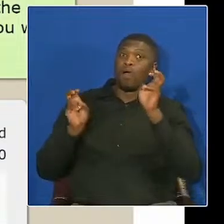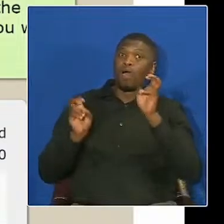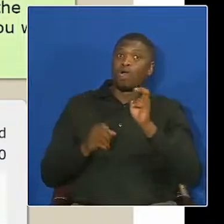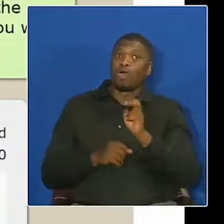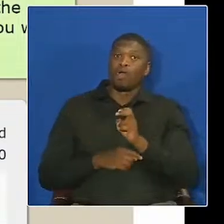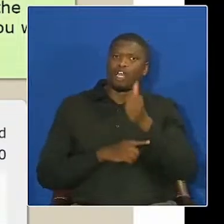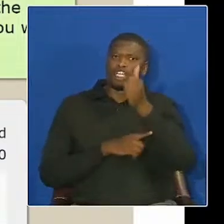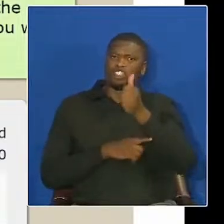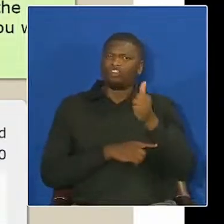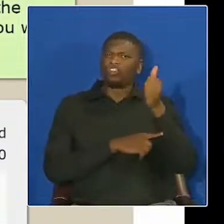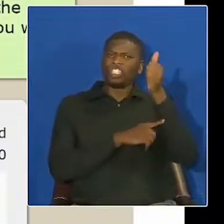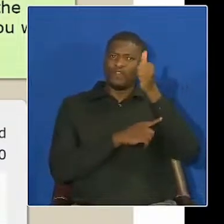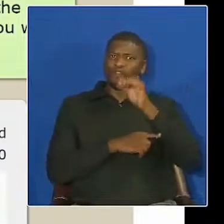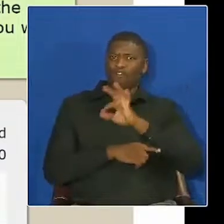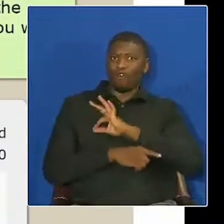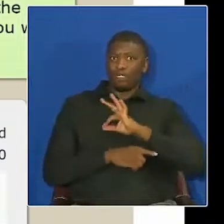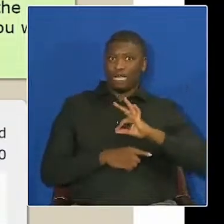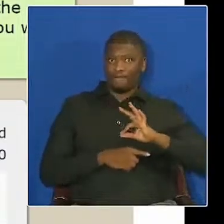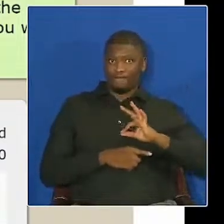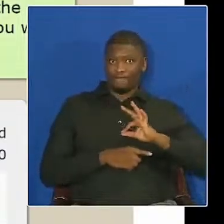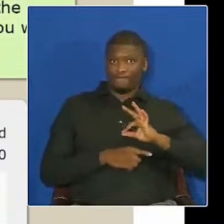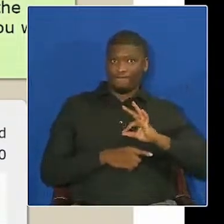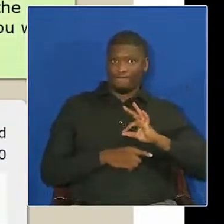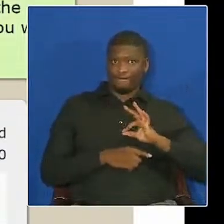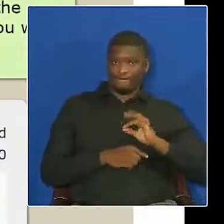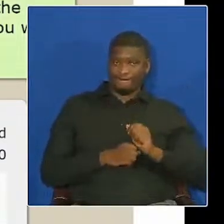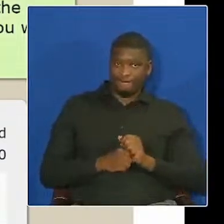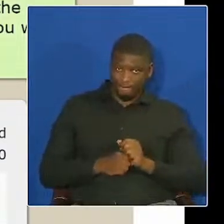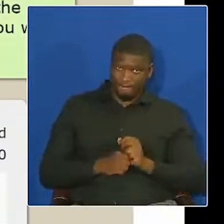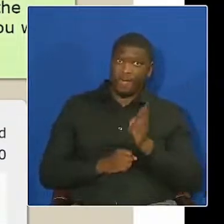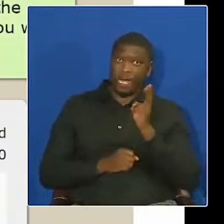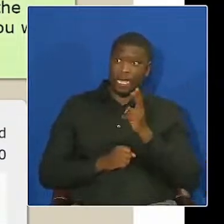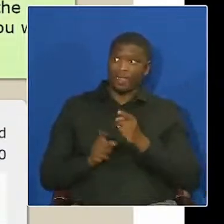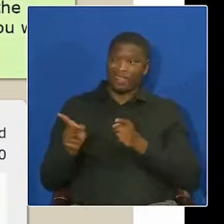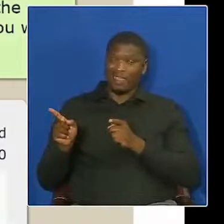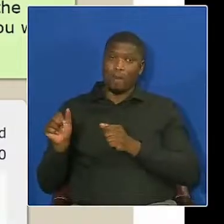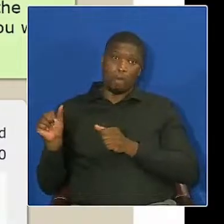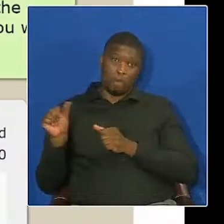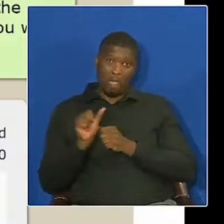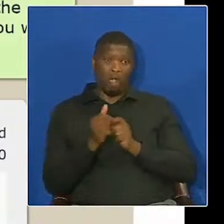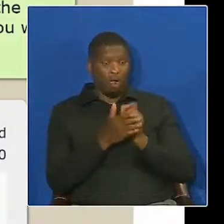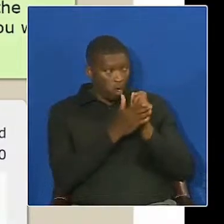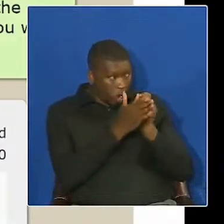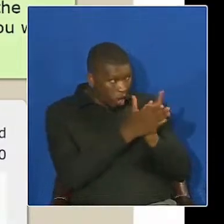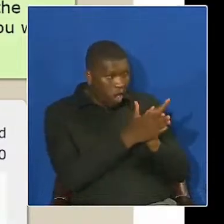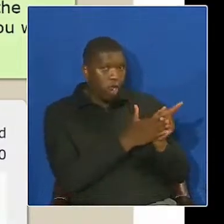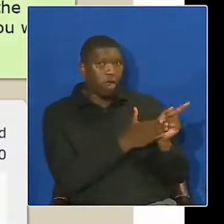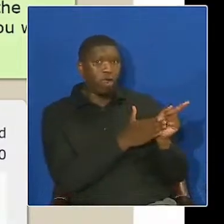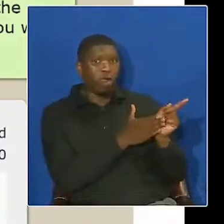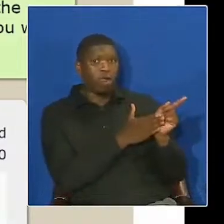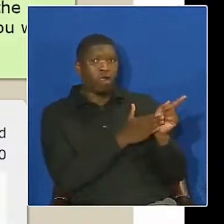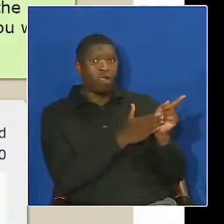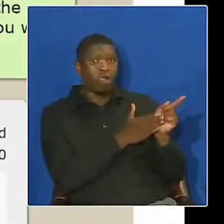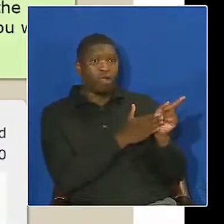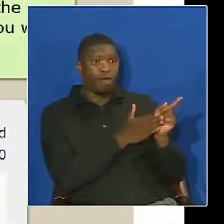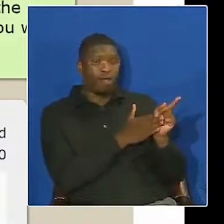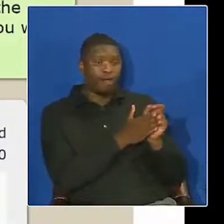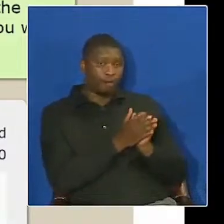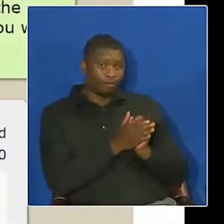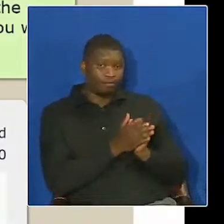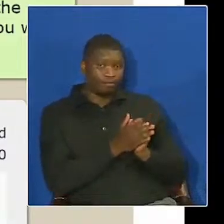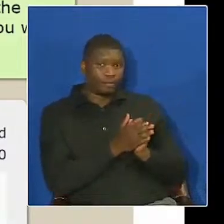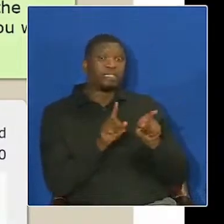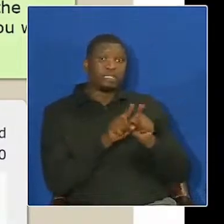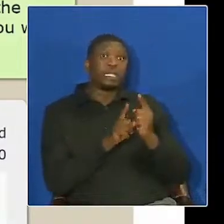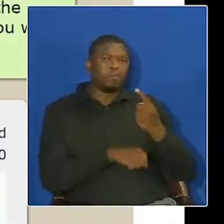And then the next message then from Mr. Matlala to Brown Mokgotsi